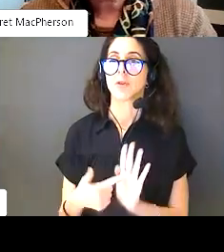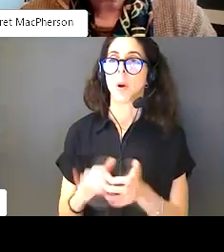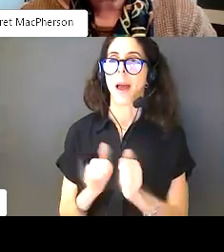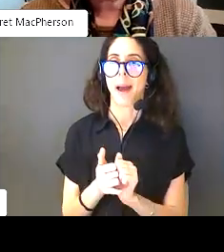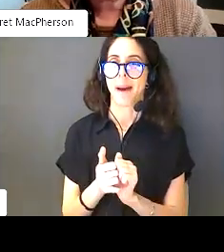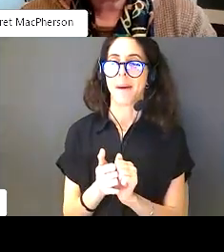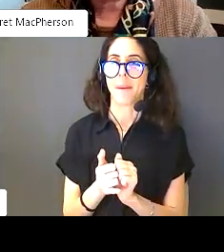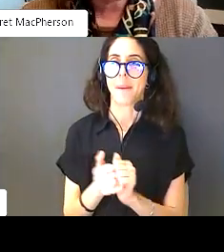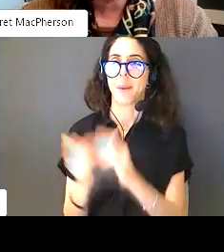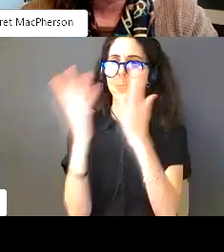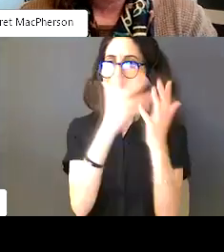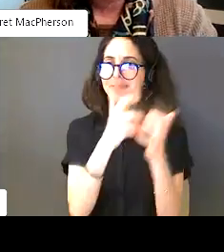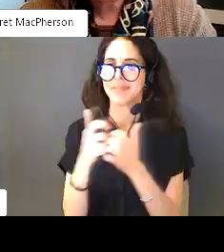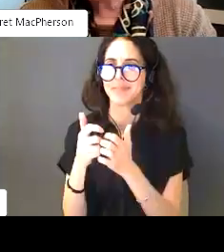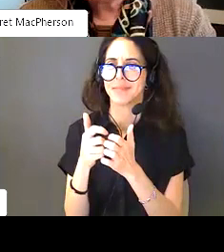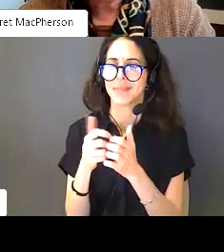putting different